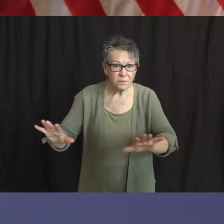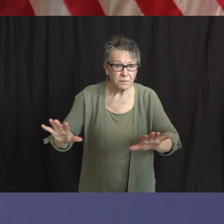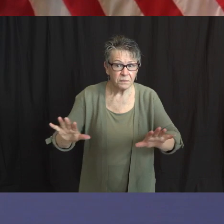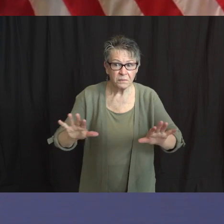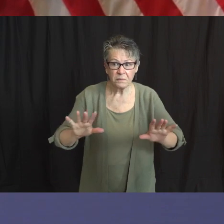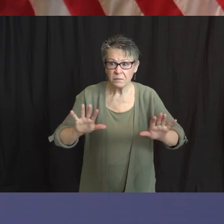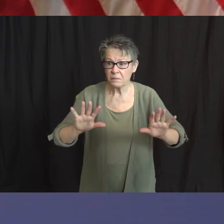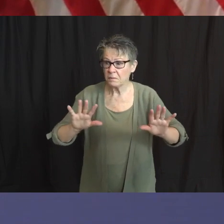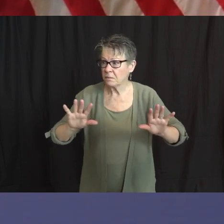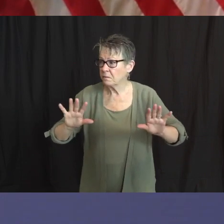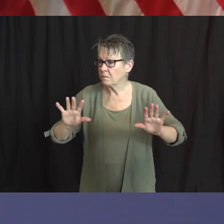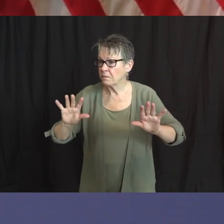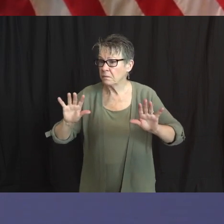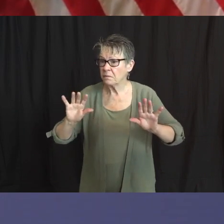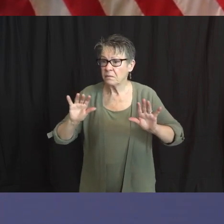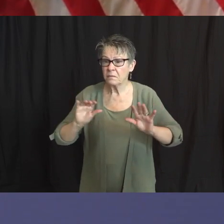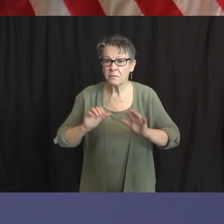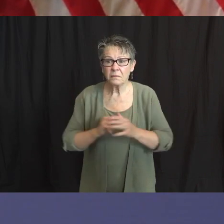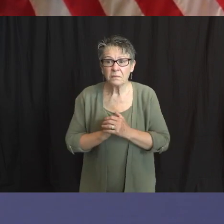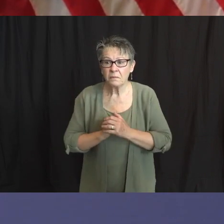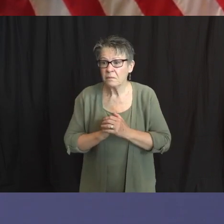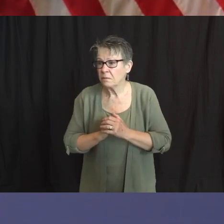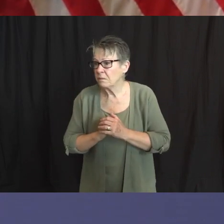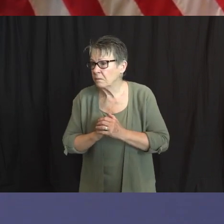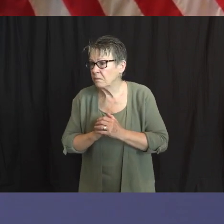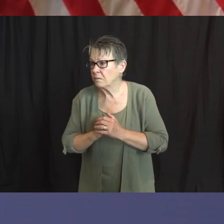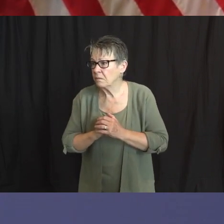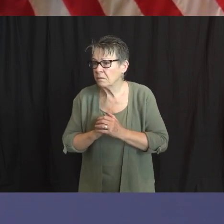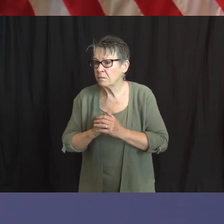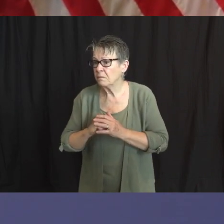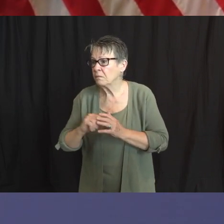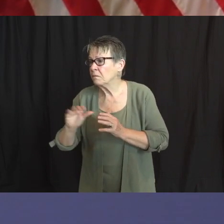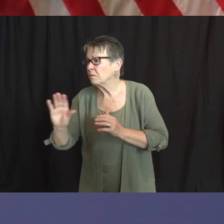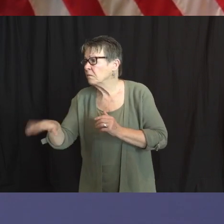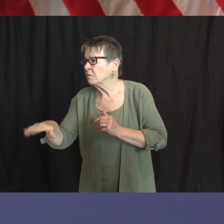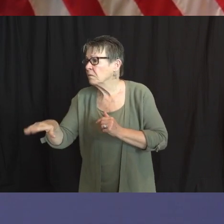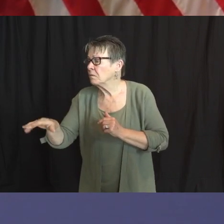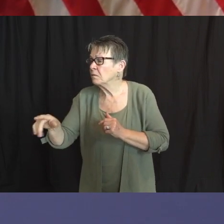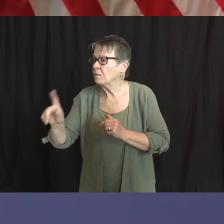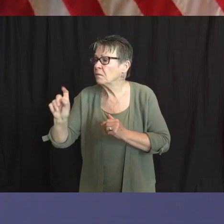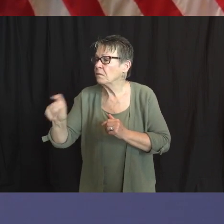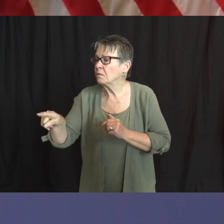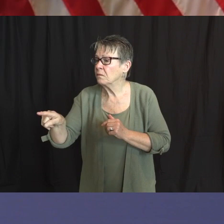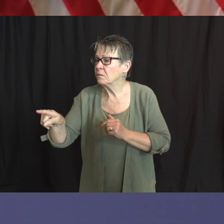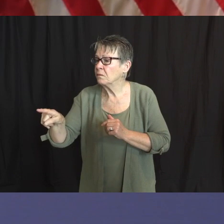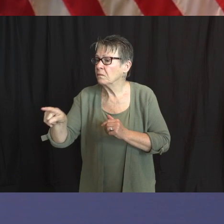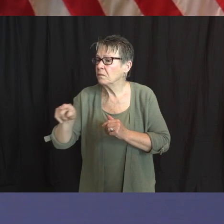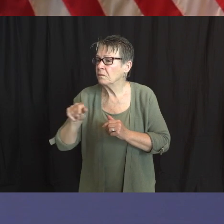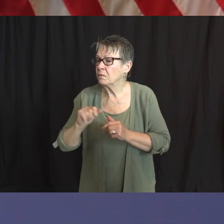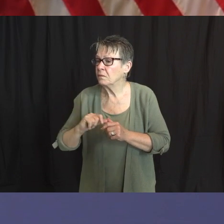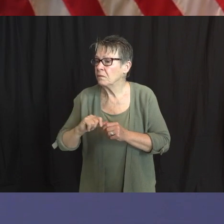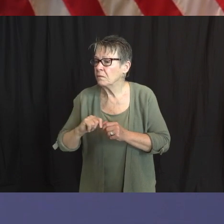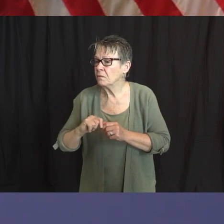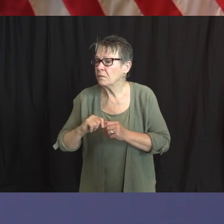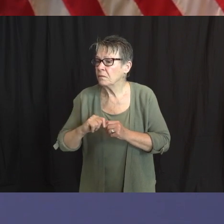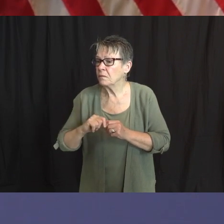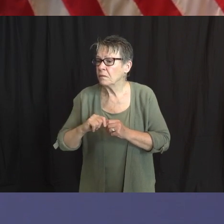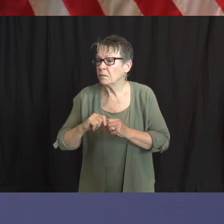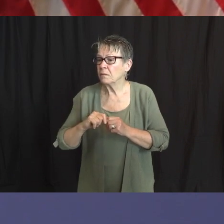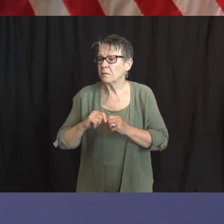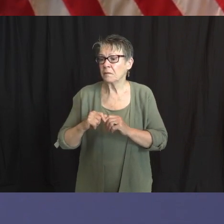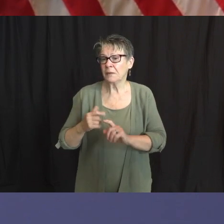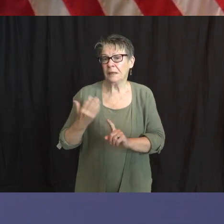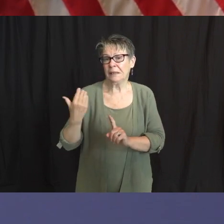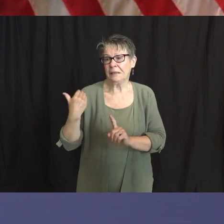Apologies for the delay. Joys No of worries. being a one-man band. Governor Murphy, what is your reaction to this past weekend's beach activity, and how would you respond